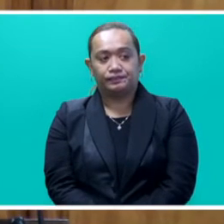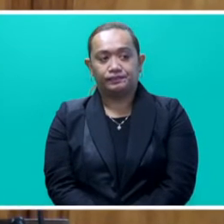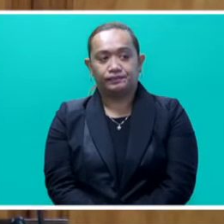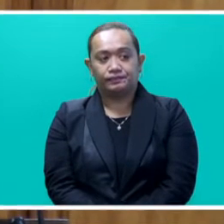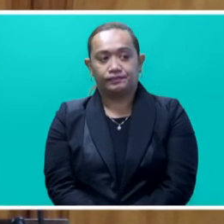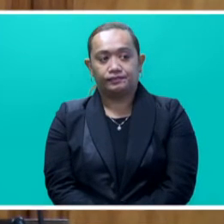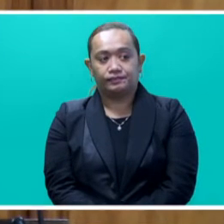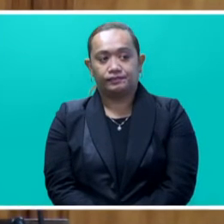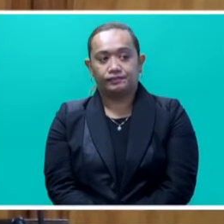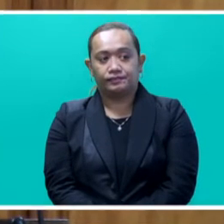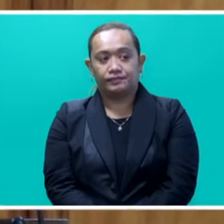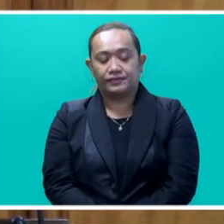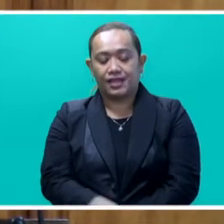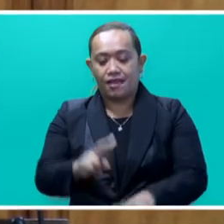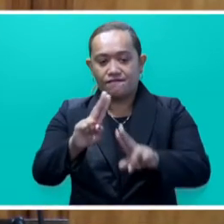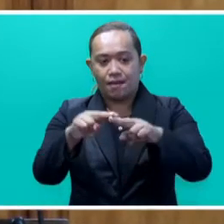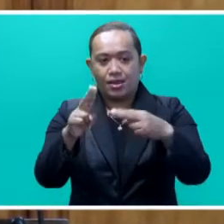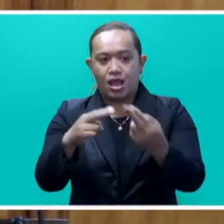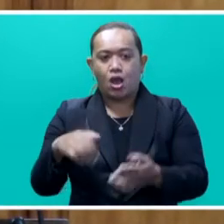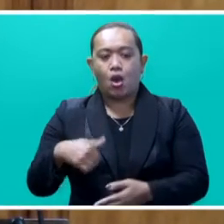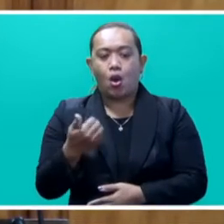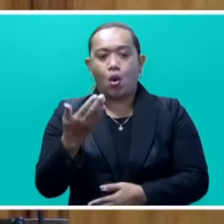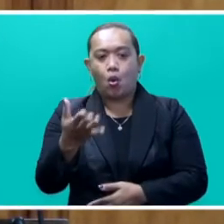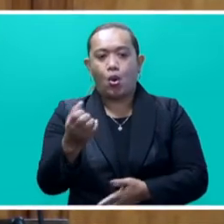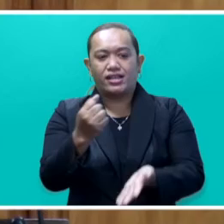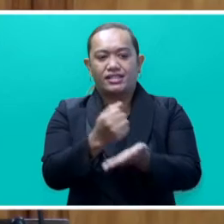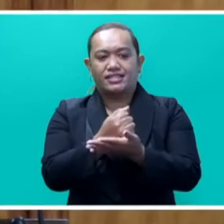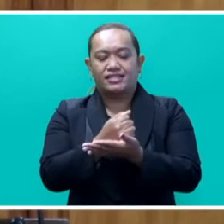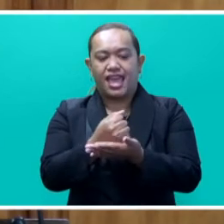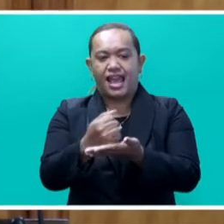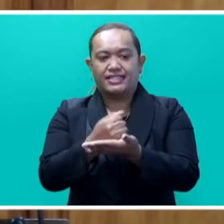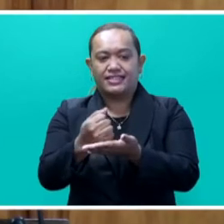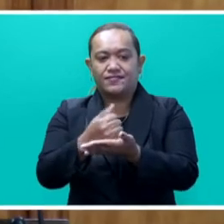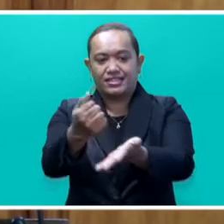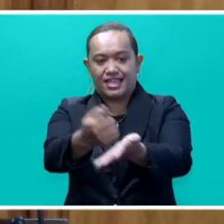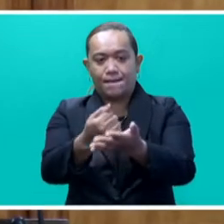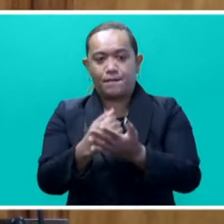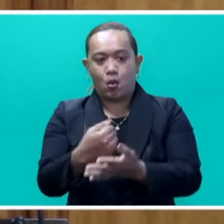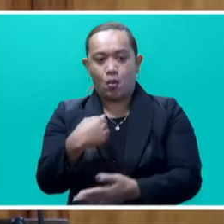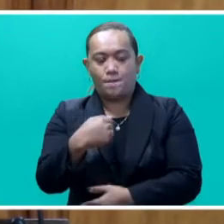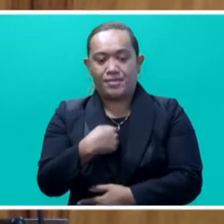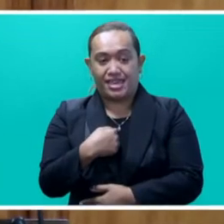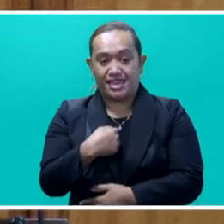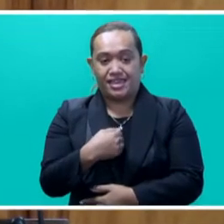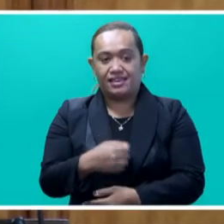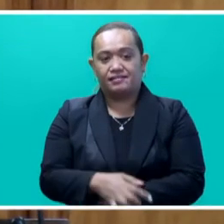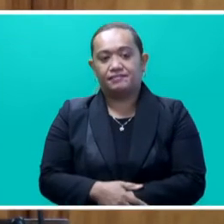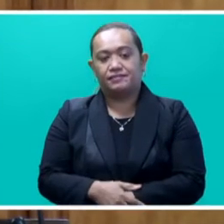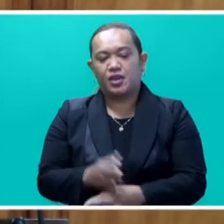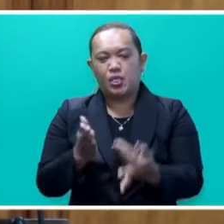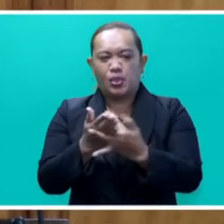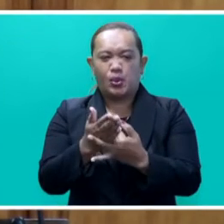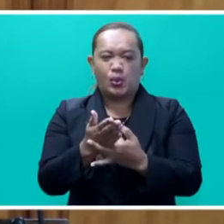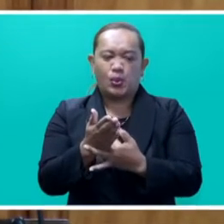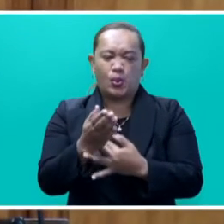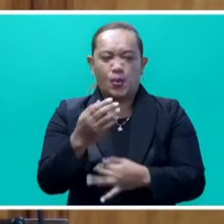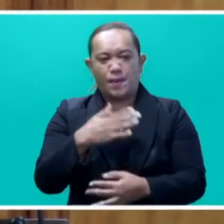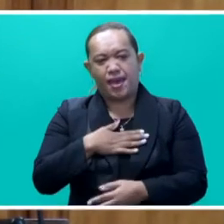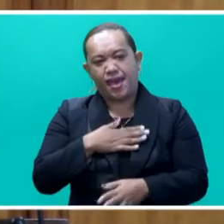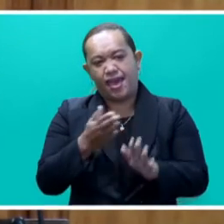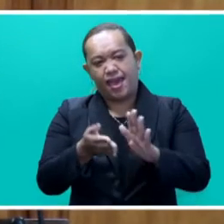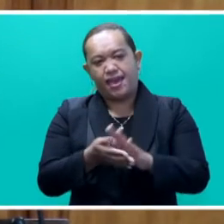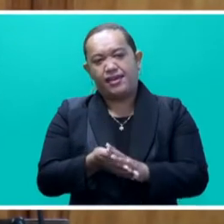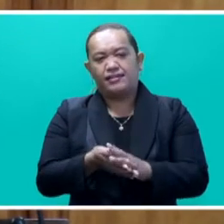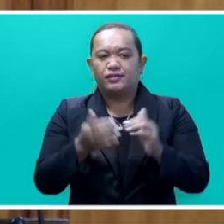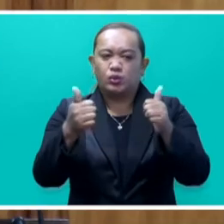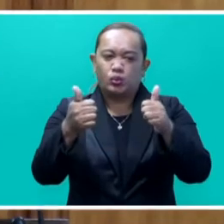They have always actively supported me and continue to support me through my ups and downs. I am very grateful for